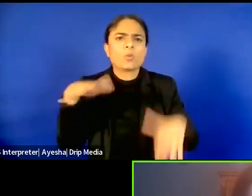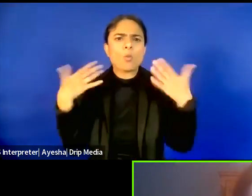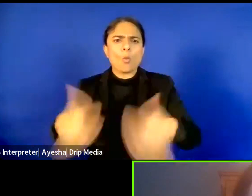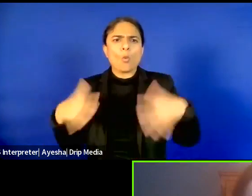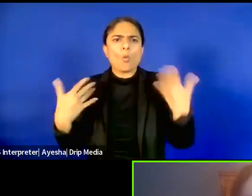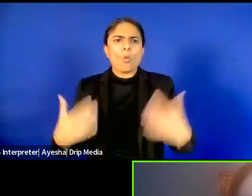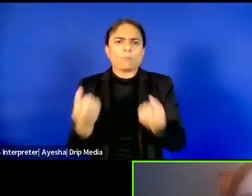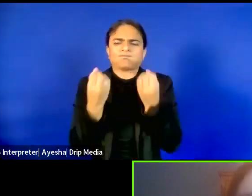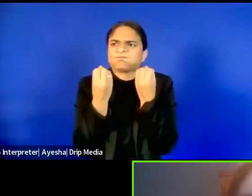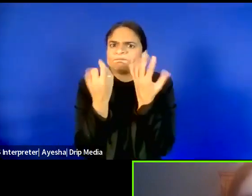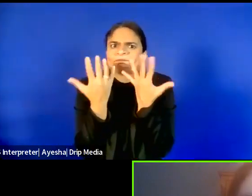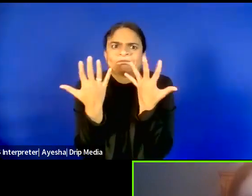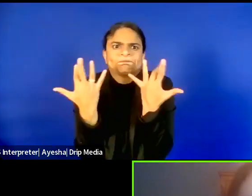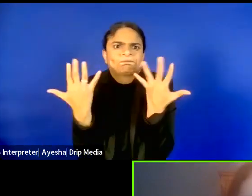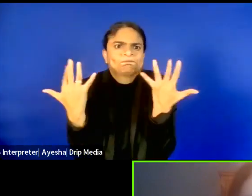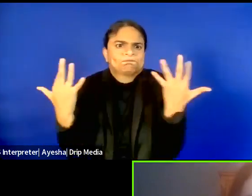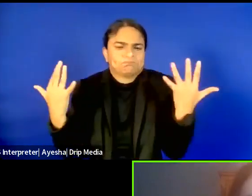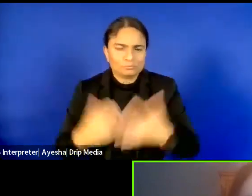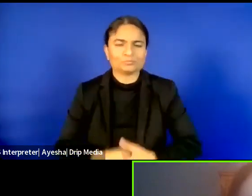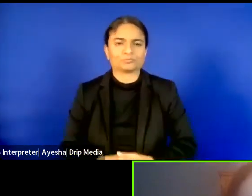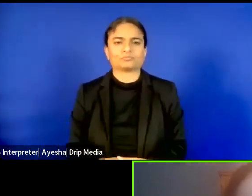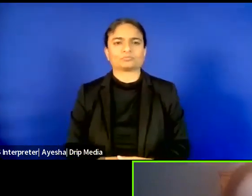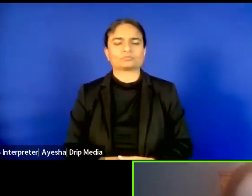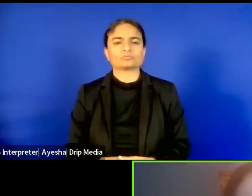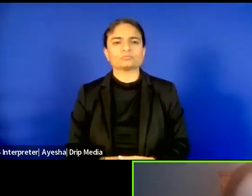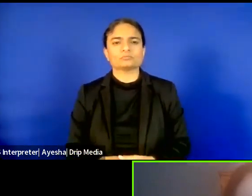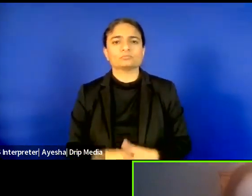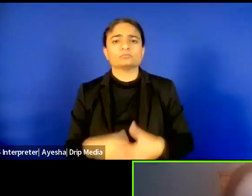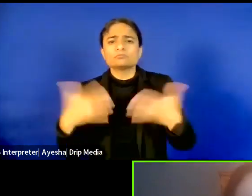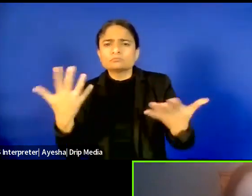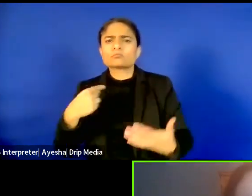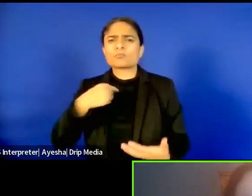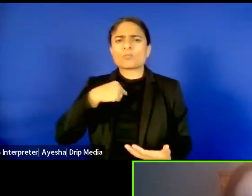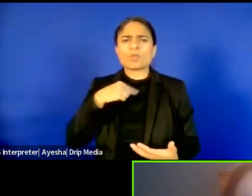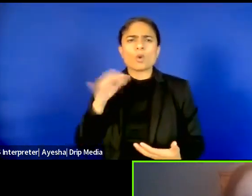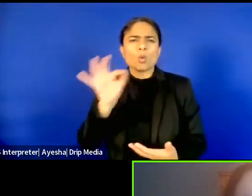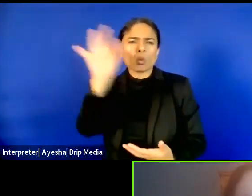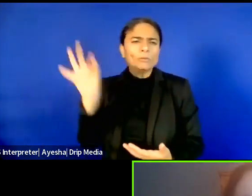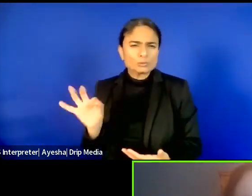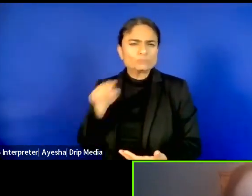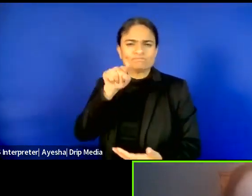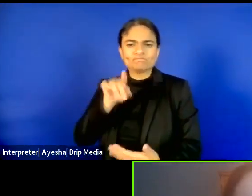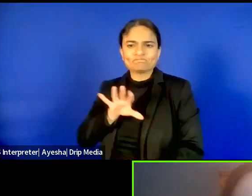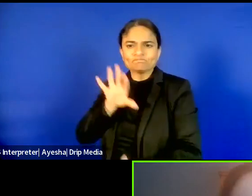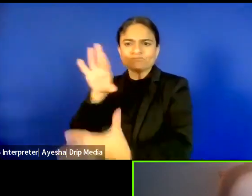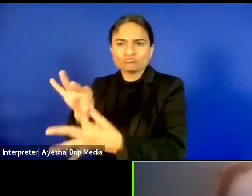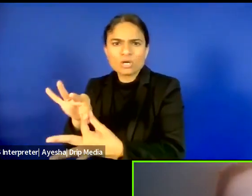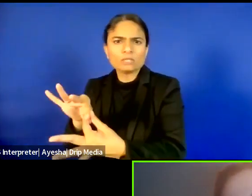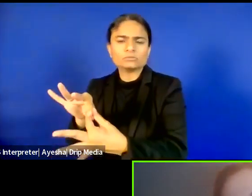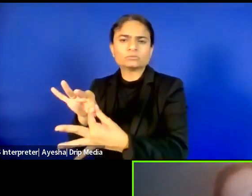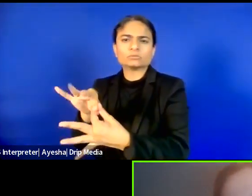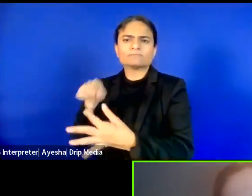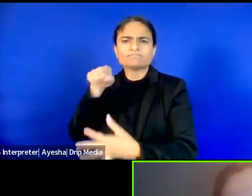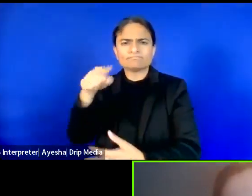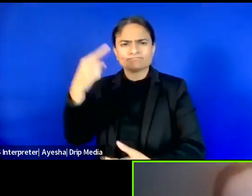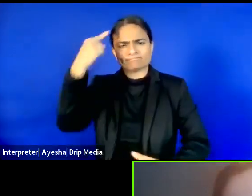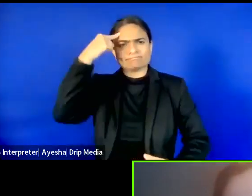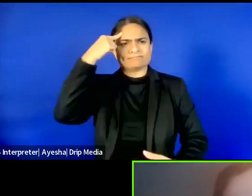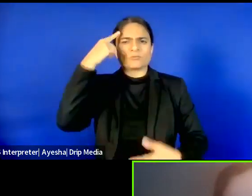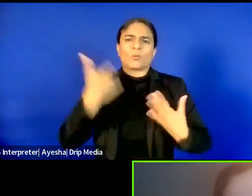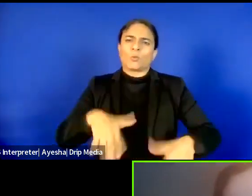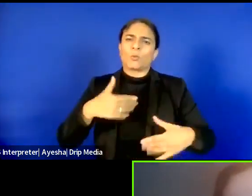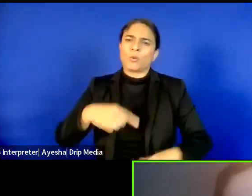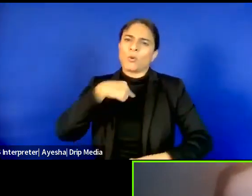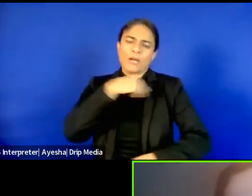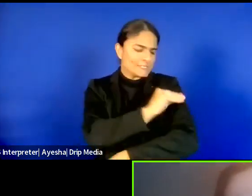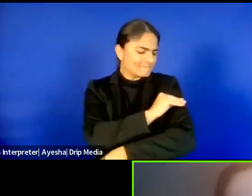to what made you most proud in terms of the inclusion of feminists with